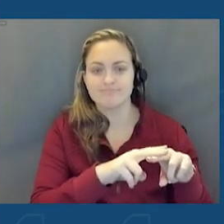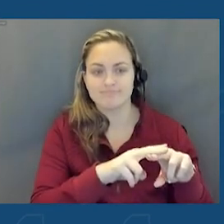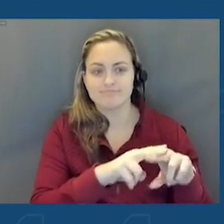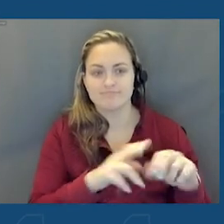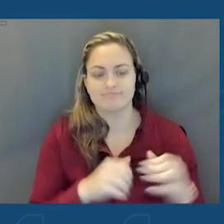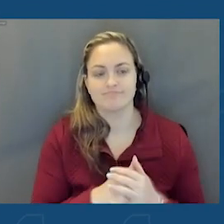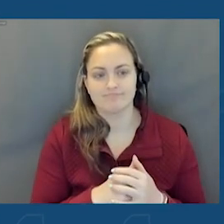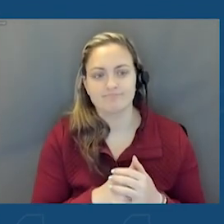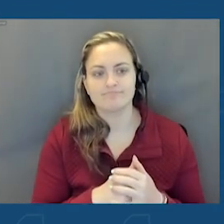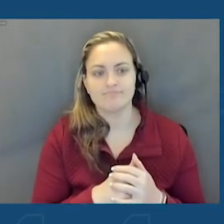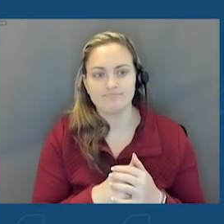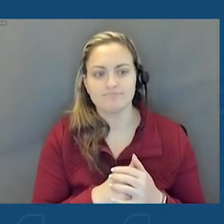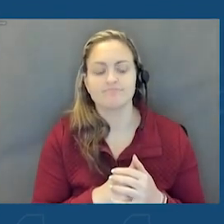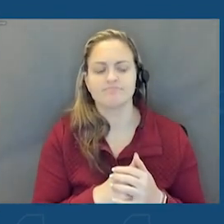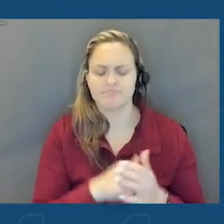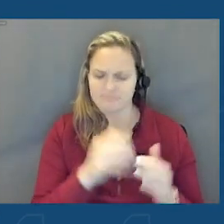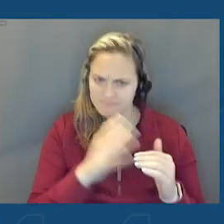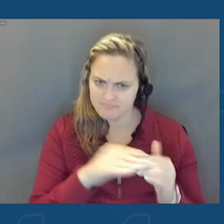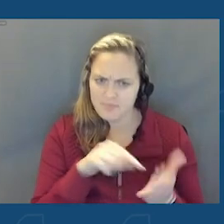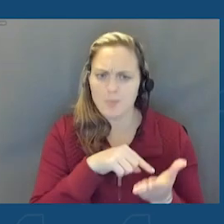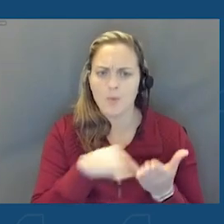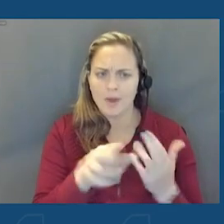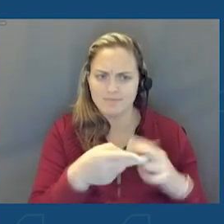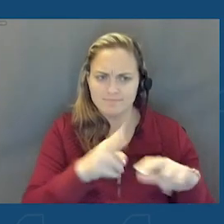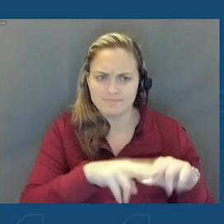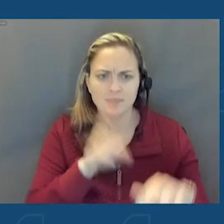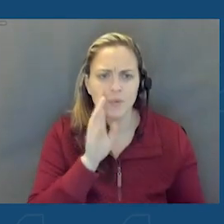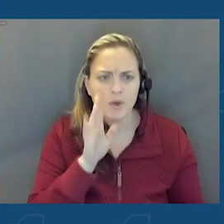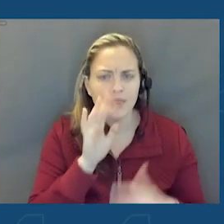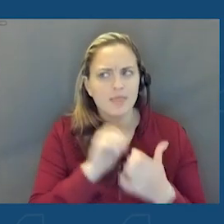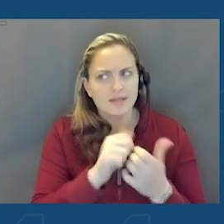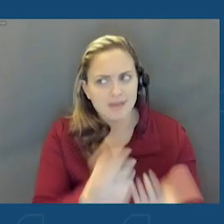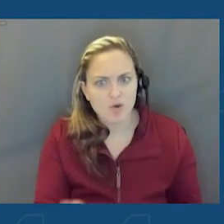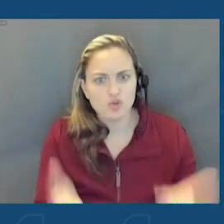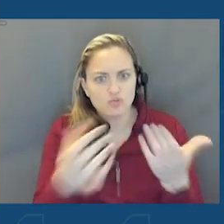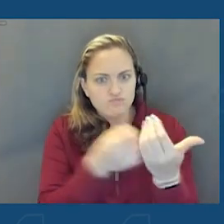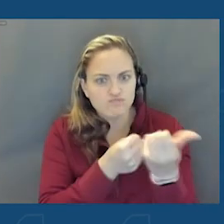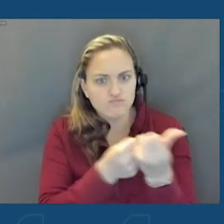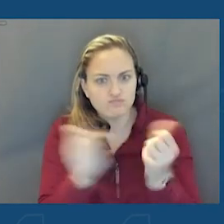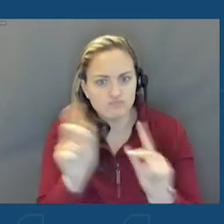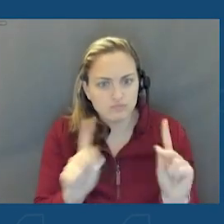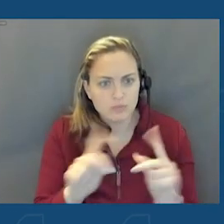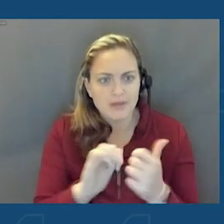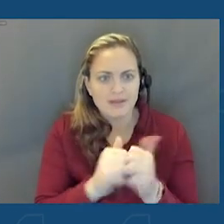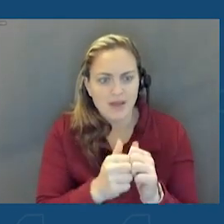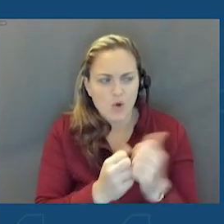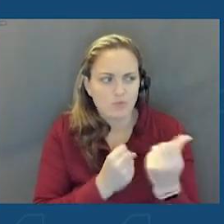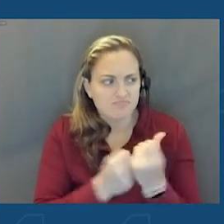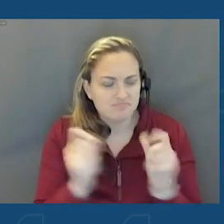Let's raise the minimum wage. That's how you lift people up. That's how you lift them up.